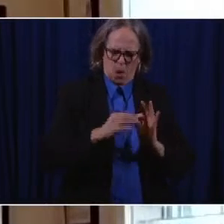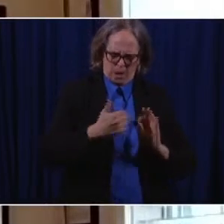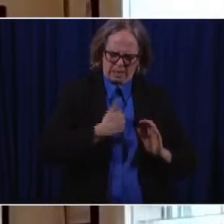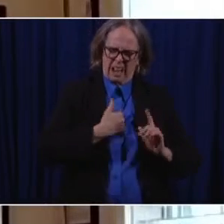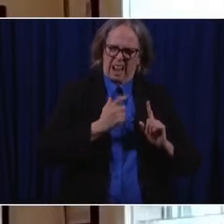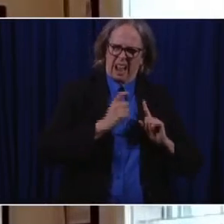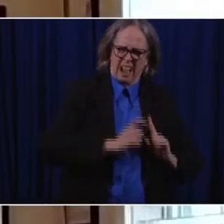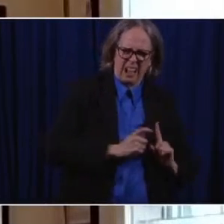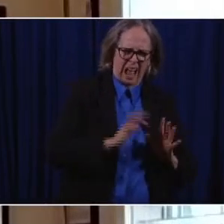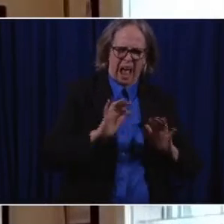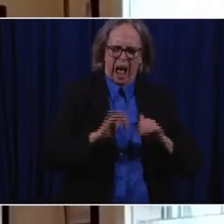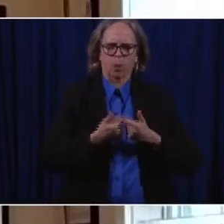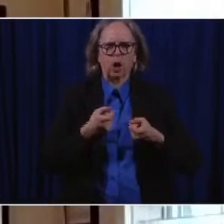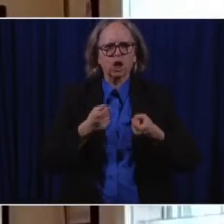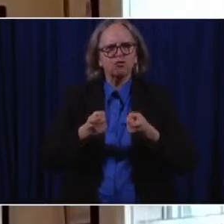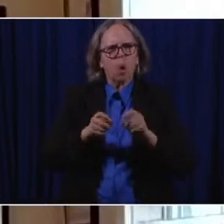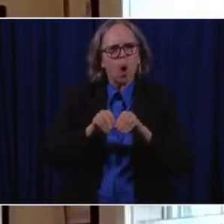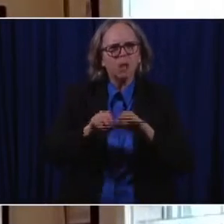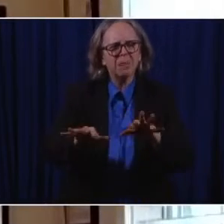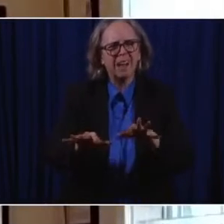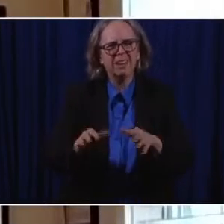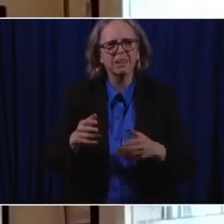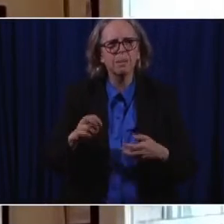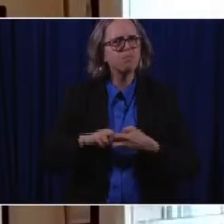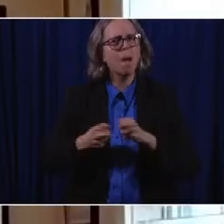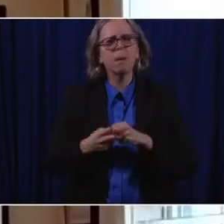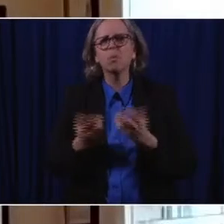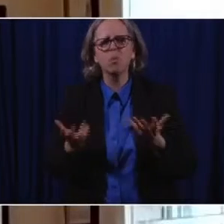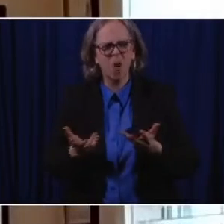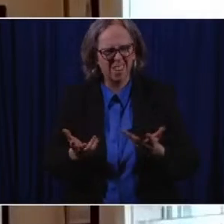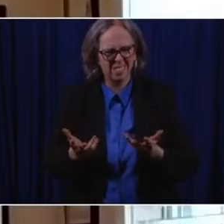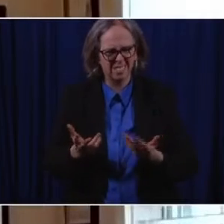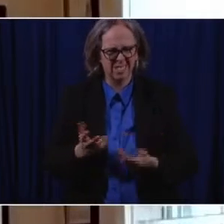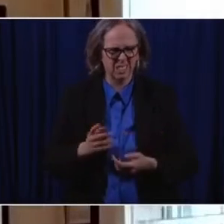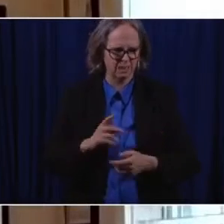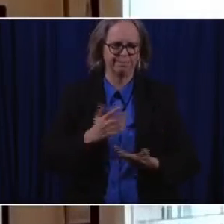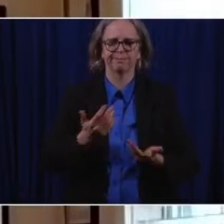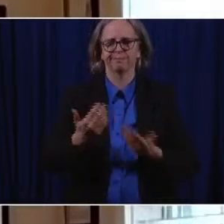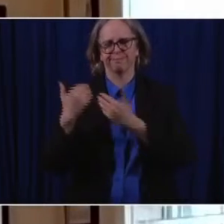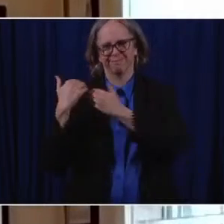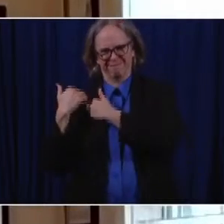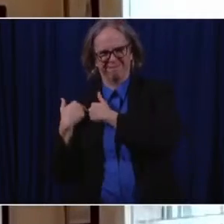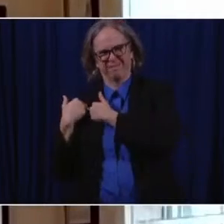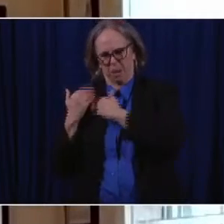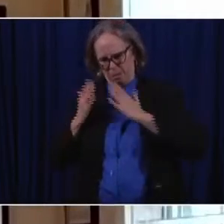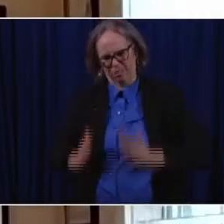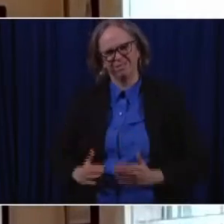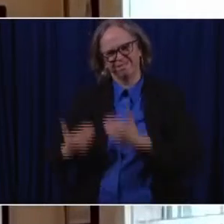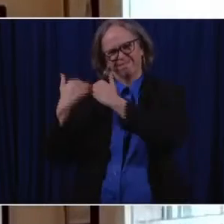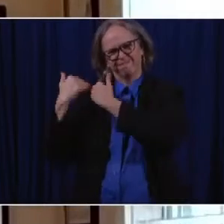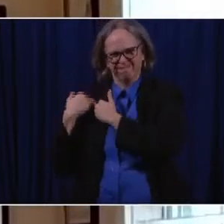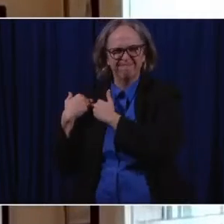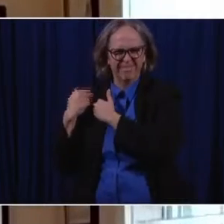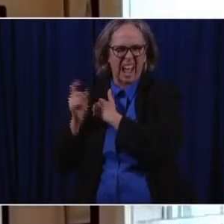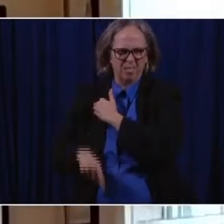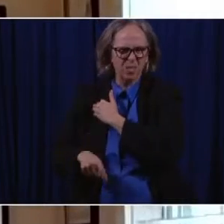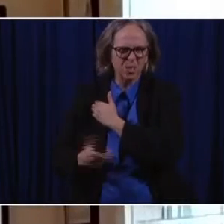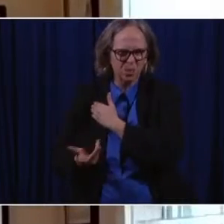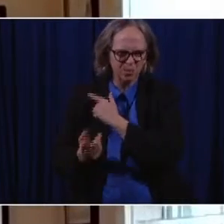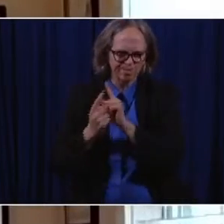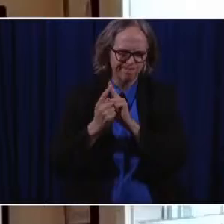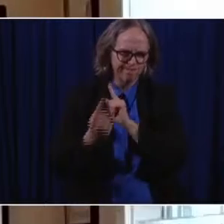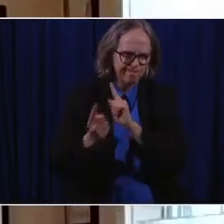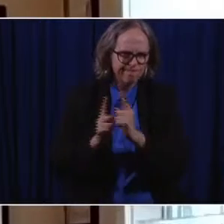a level of personal responsibility that we all have. Too often, as Ohioans,